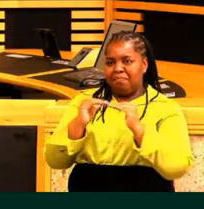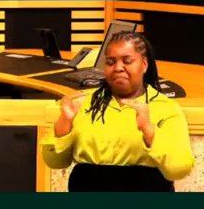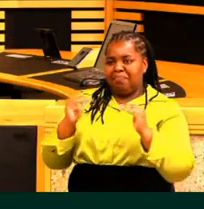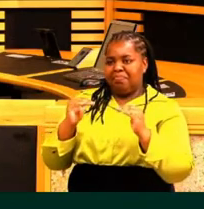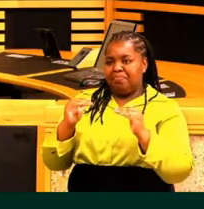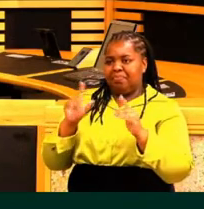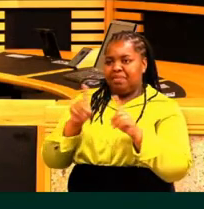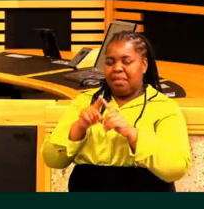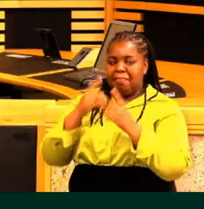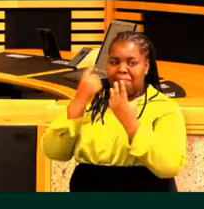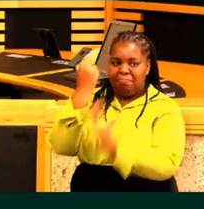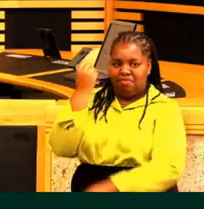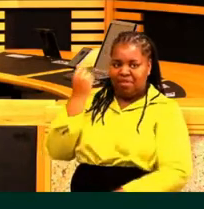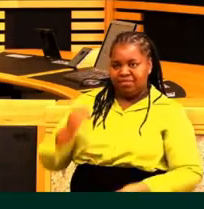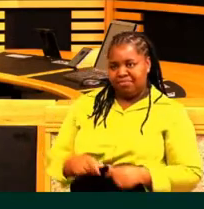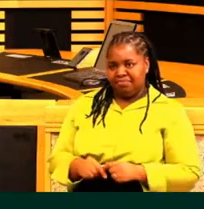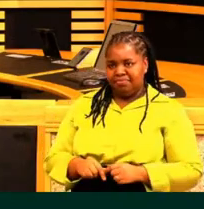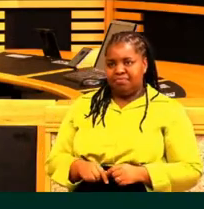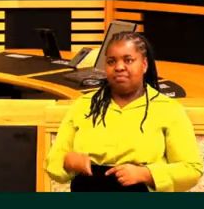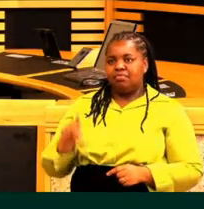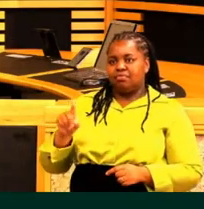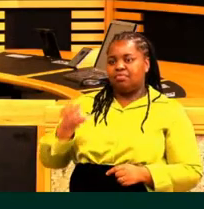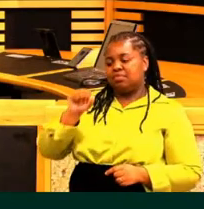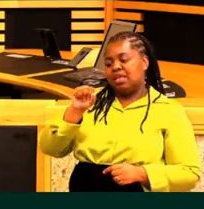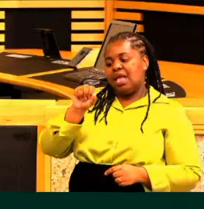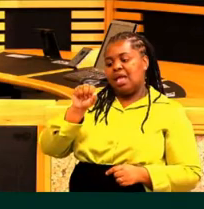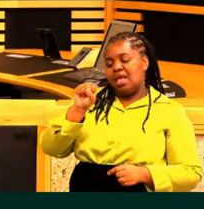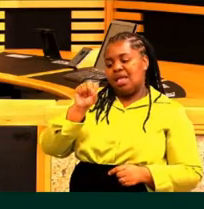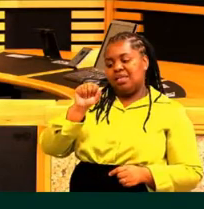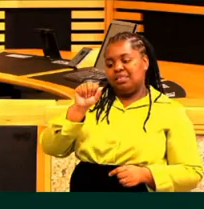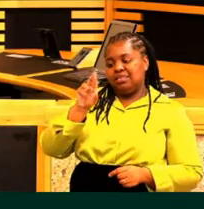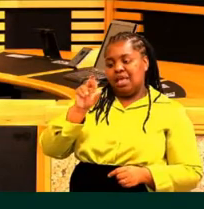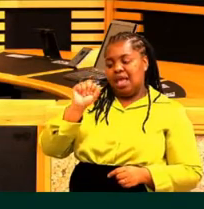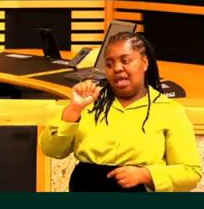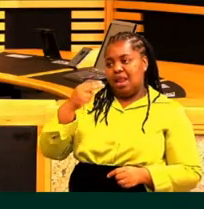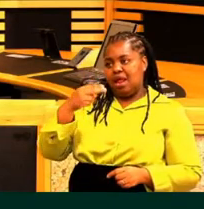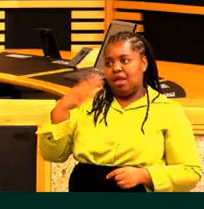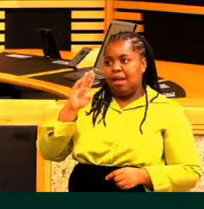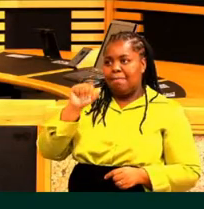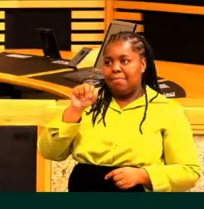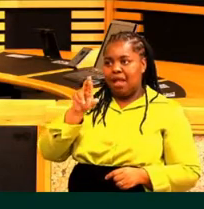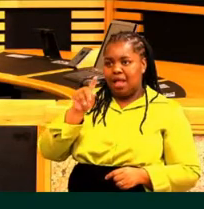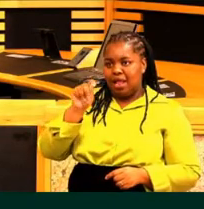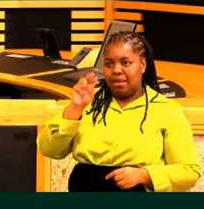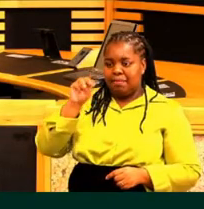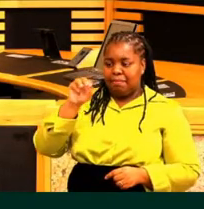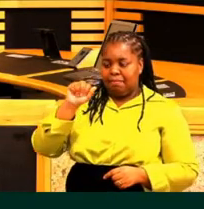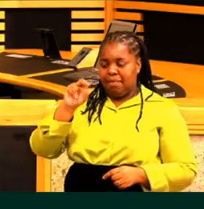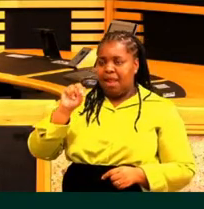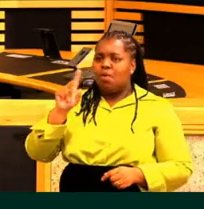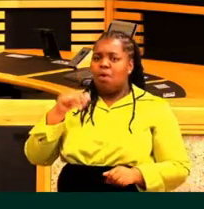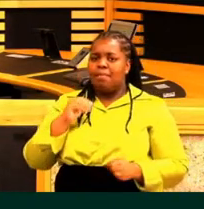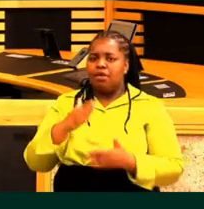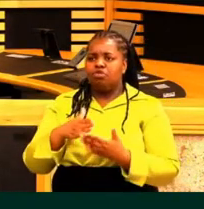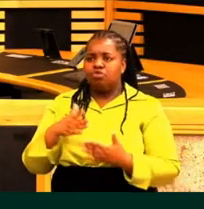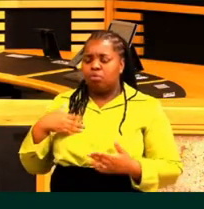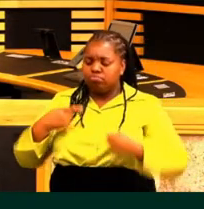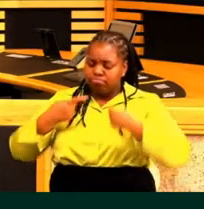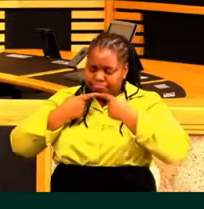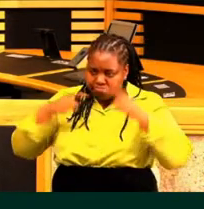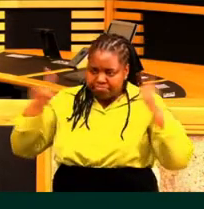poverty honorable speaker we want to make a clearing call